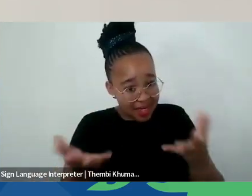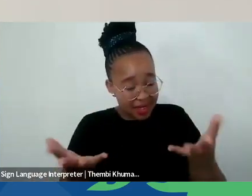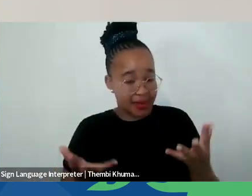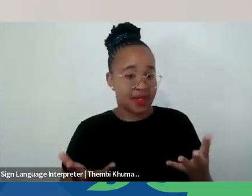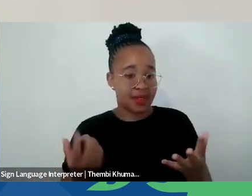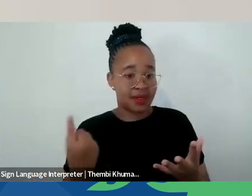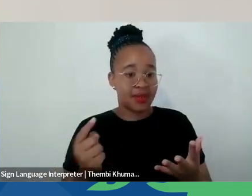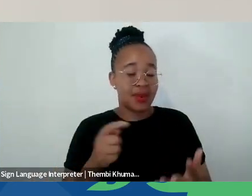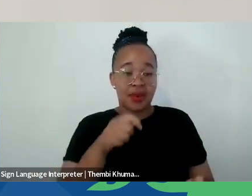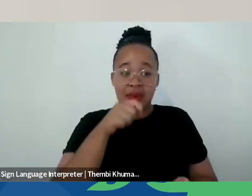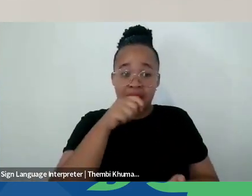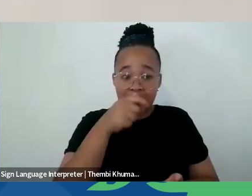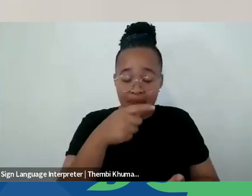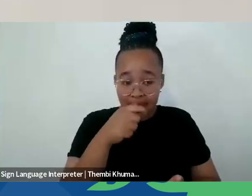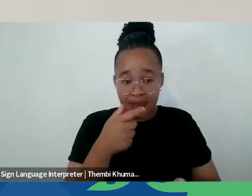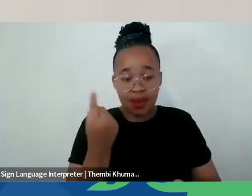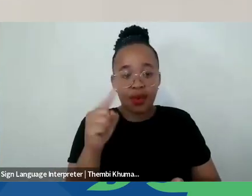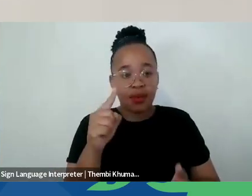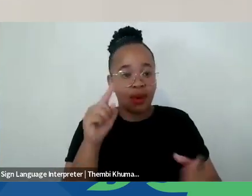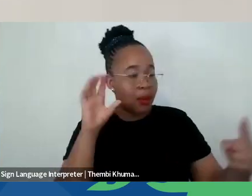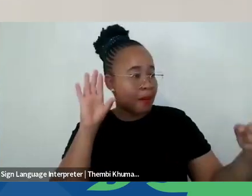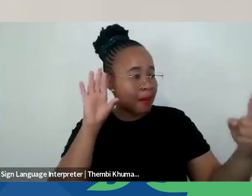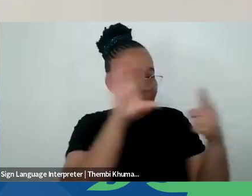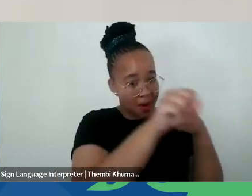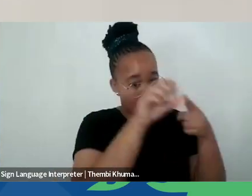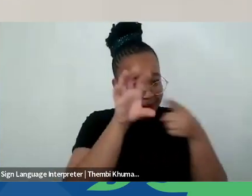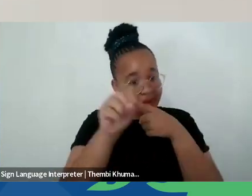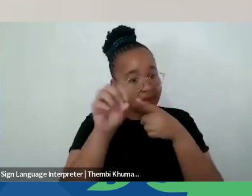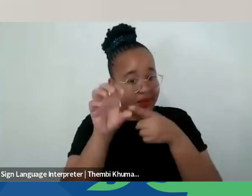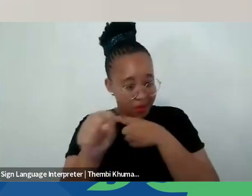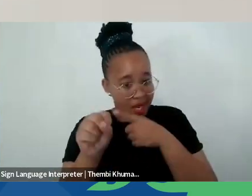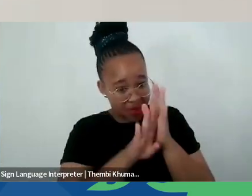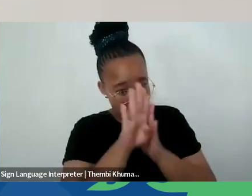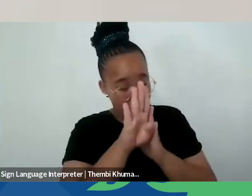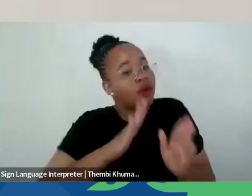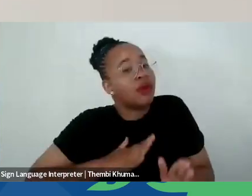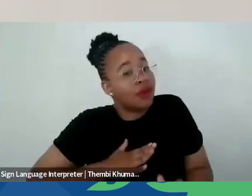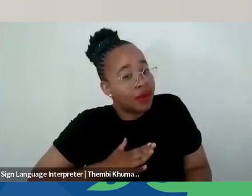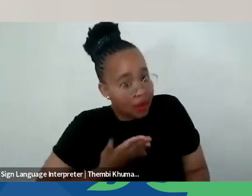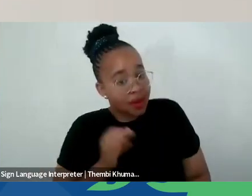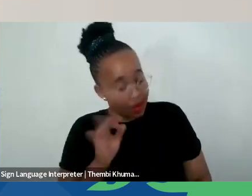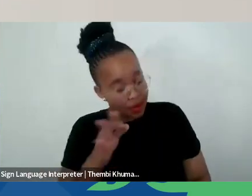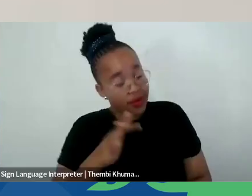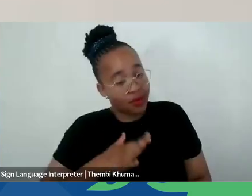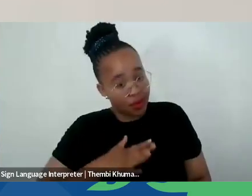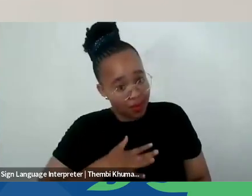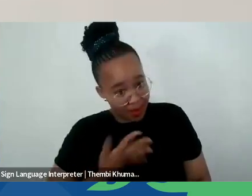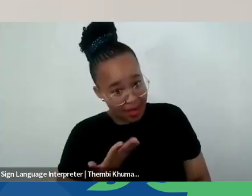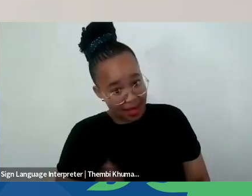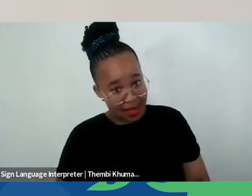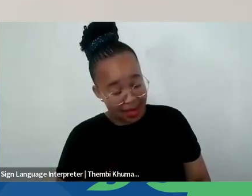services in order to achieve your biomedical results. If you scale down on that level